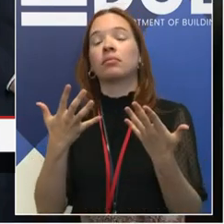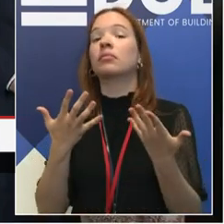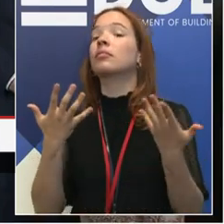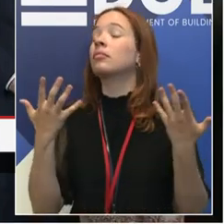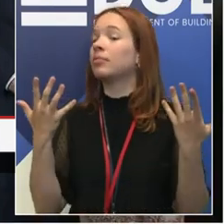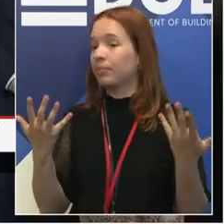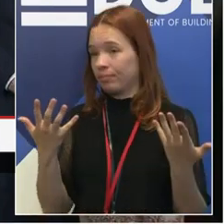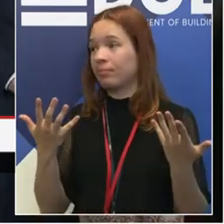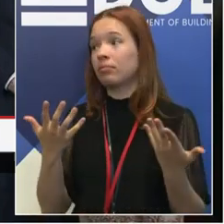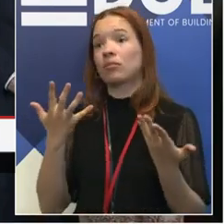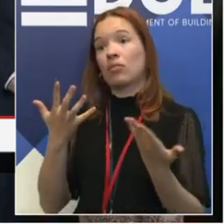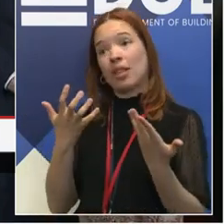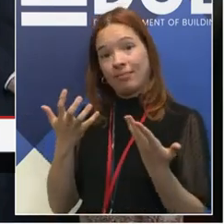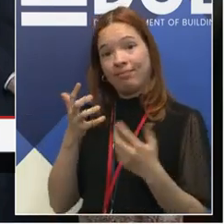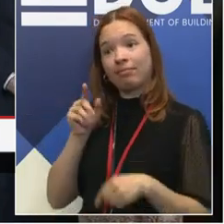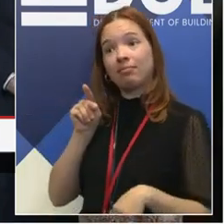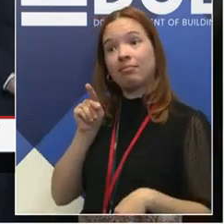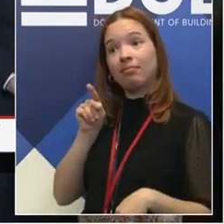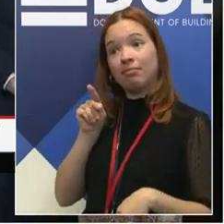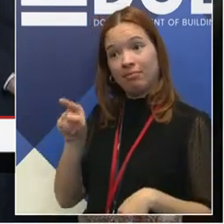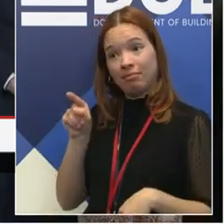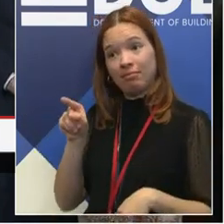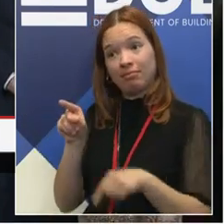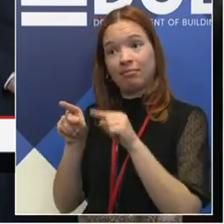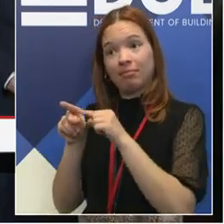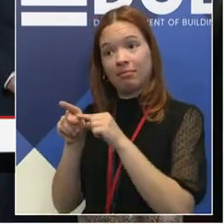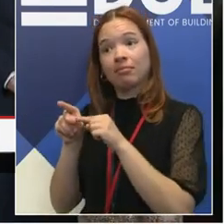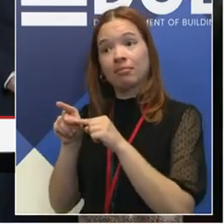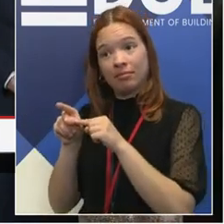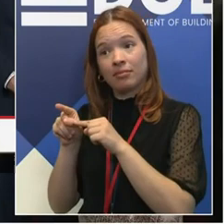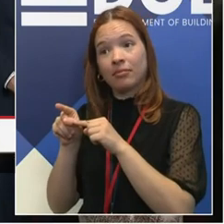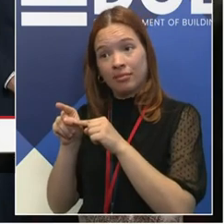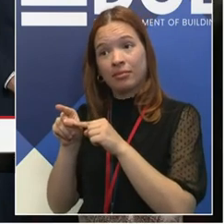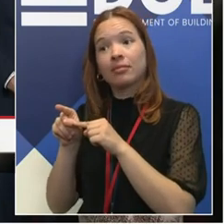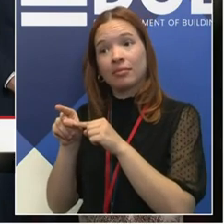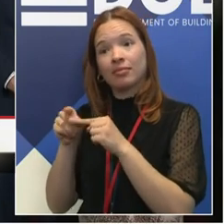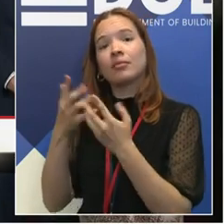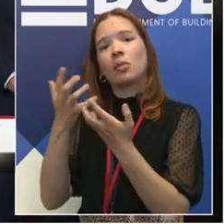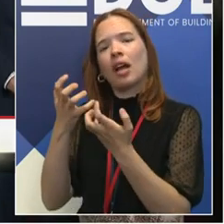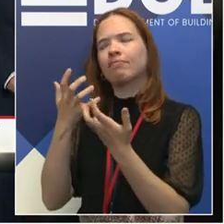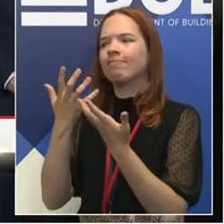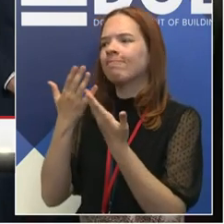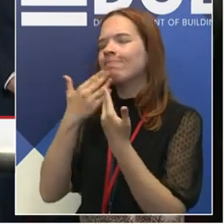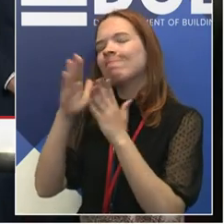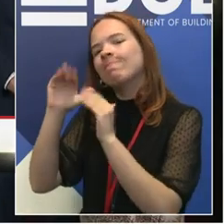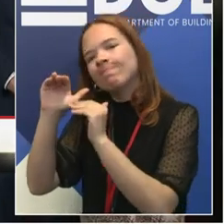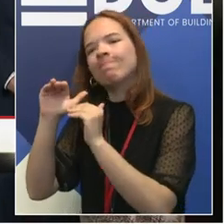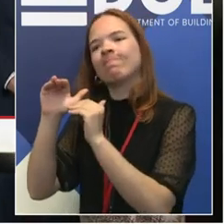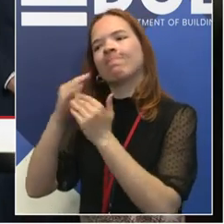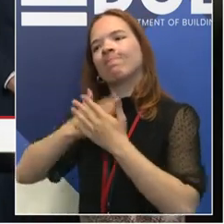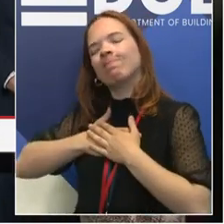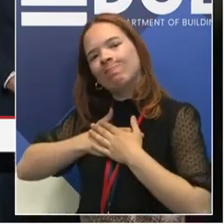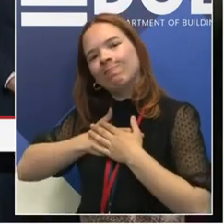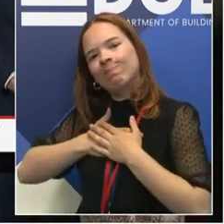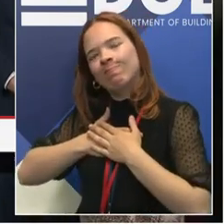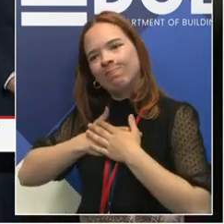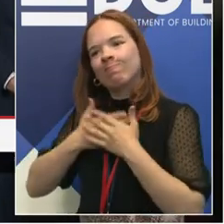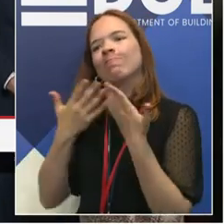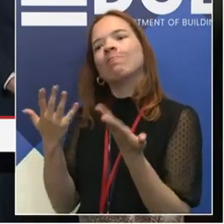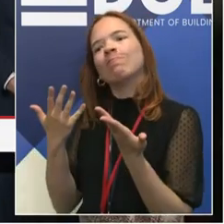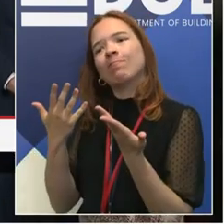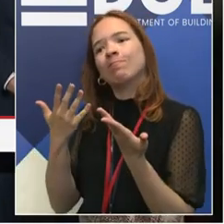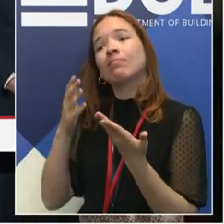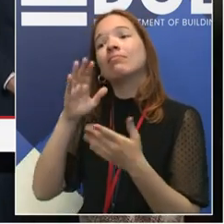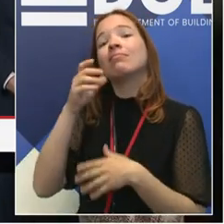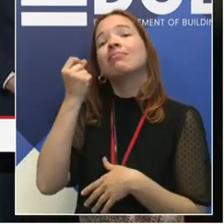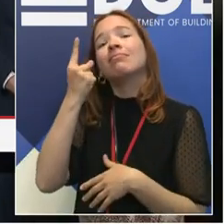a goodbye, and a bittersweet one at that, but also a celebration of a great career in D.C. government.